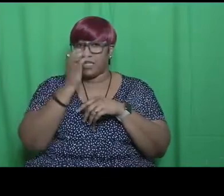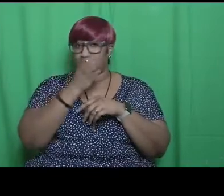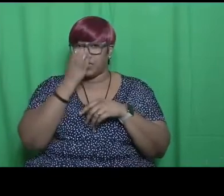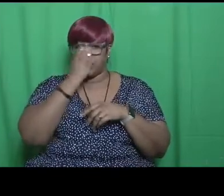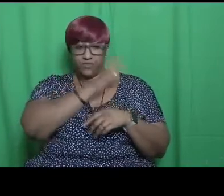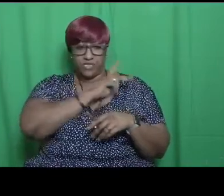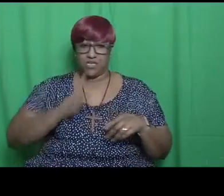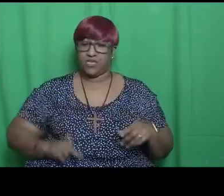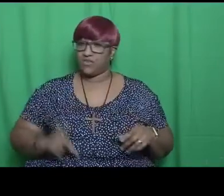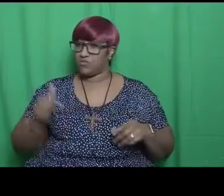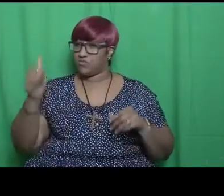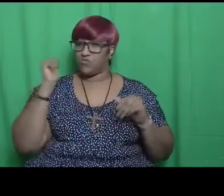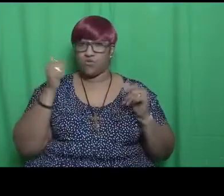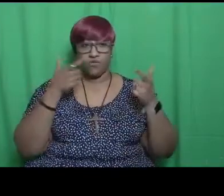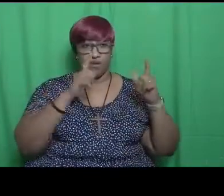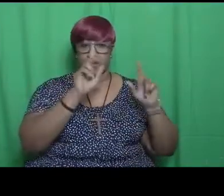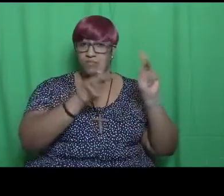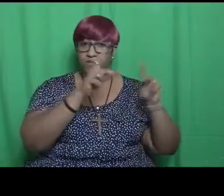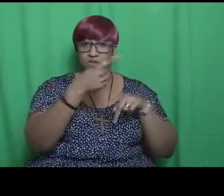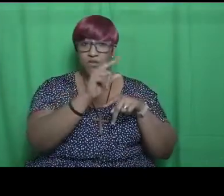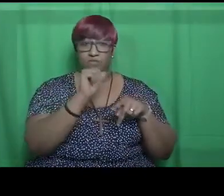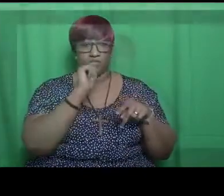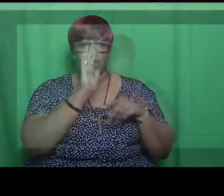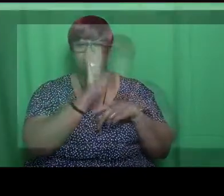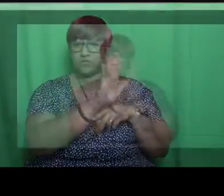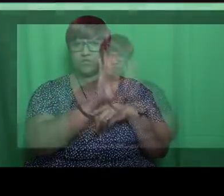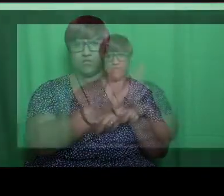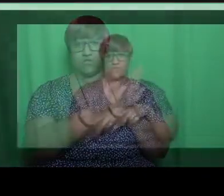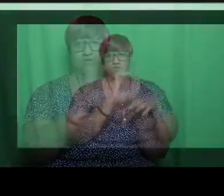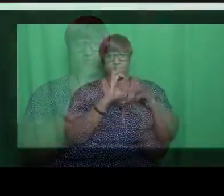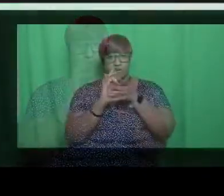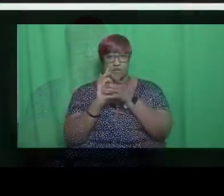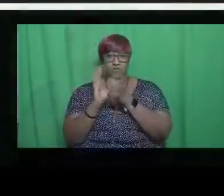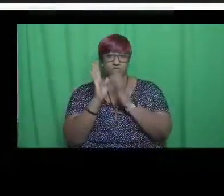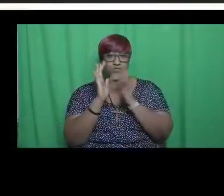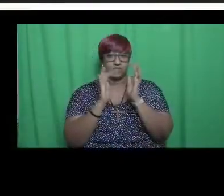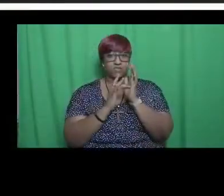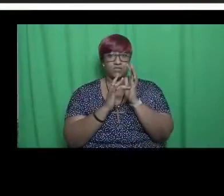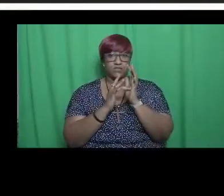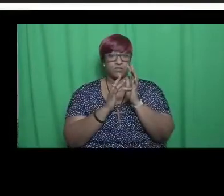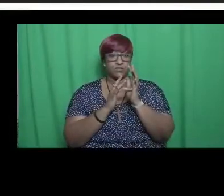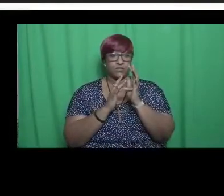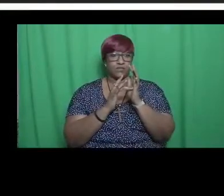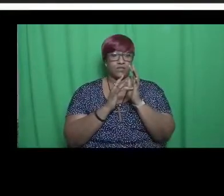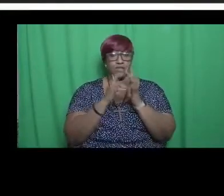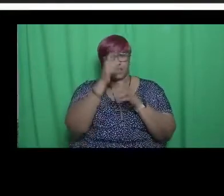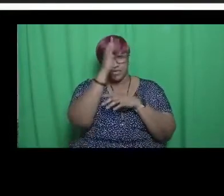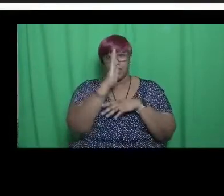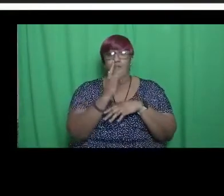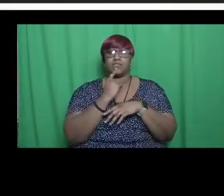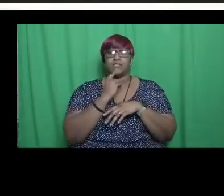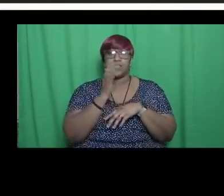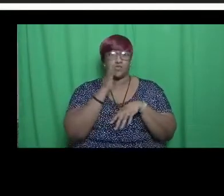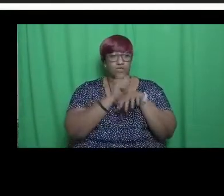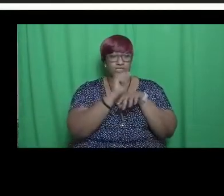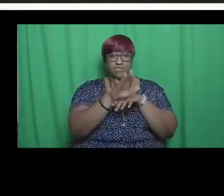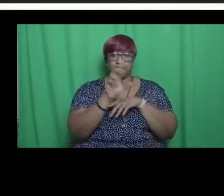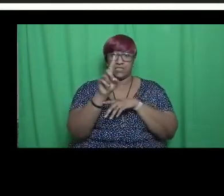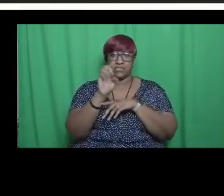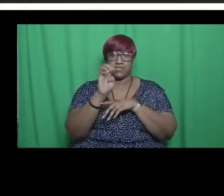told Pharaoh, oh, you're going to let them go because they don't belong to you. They belong to me. And God said, I'm going to send a death